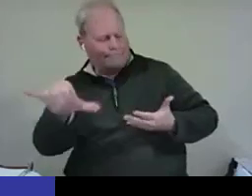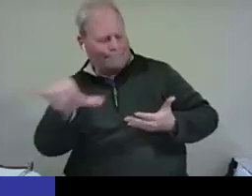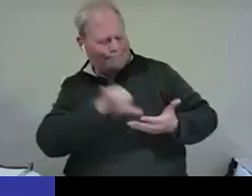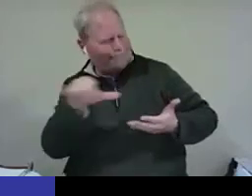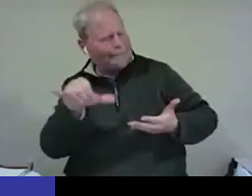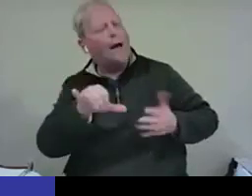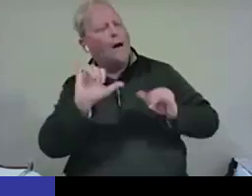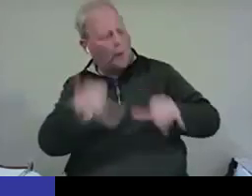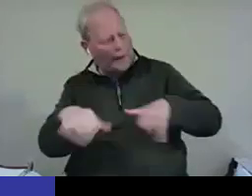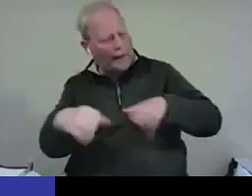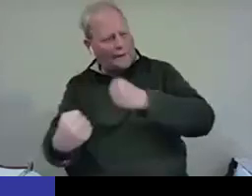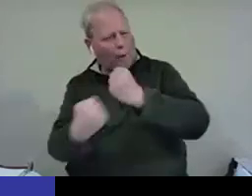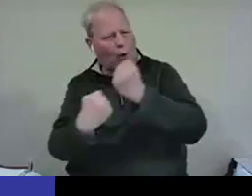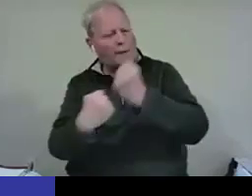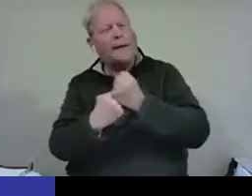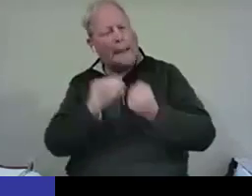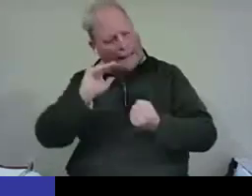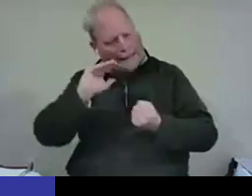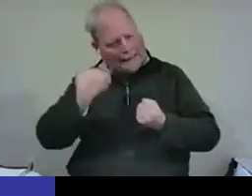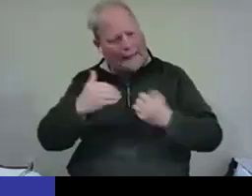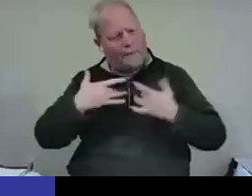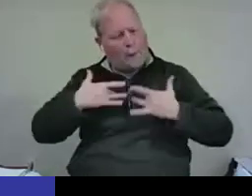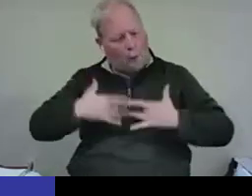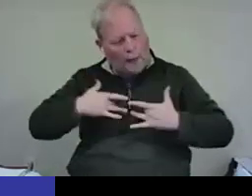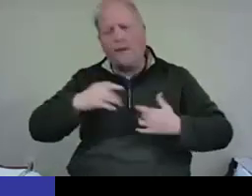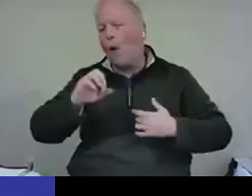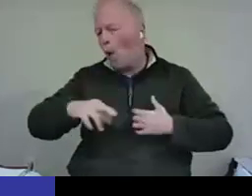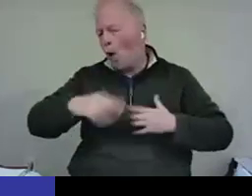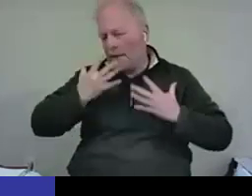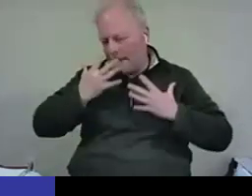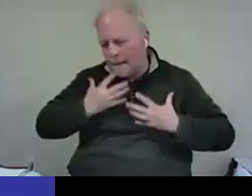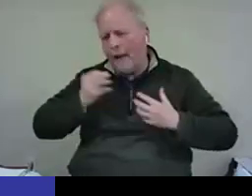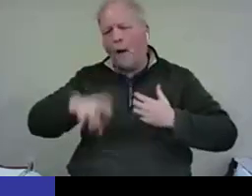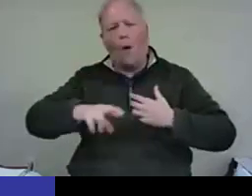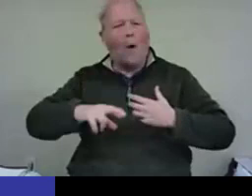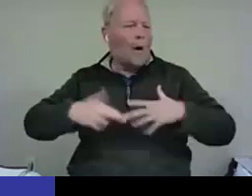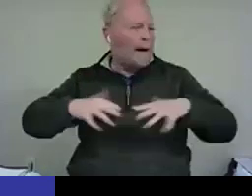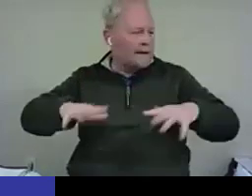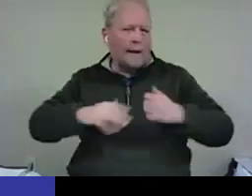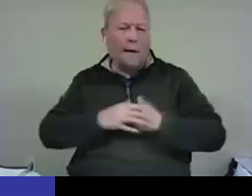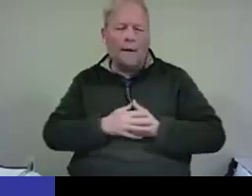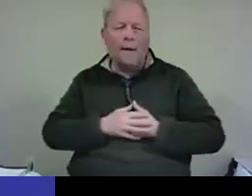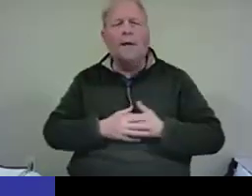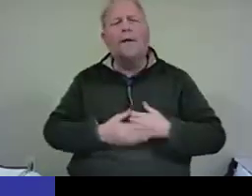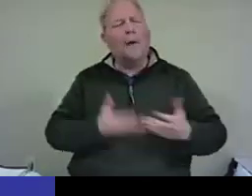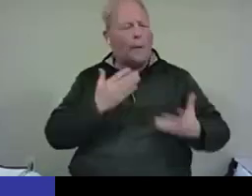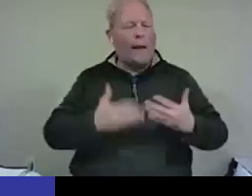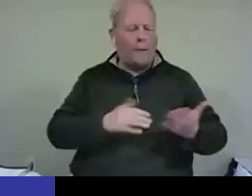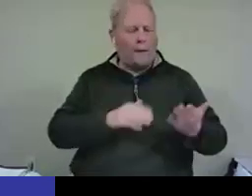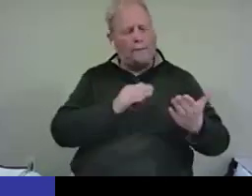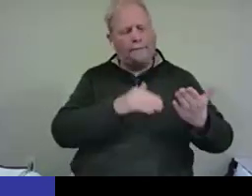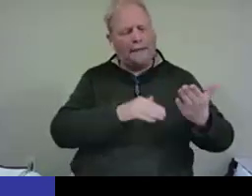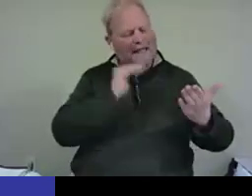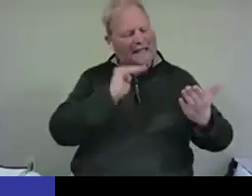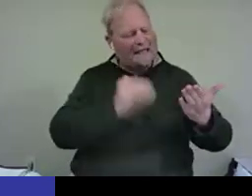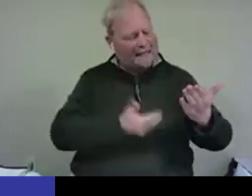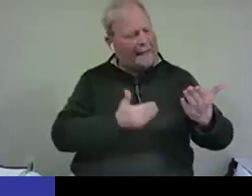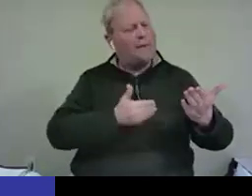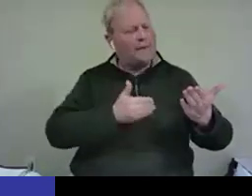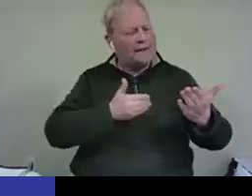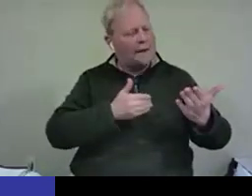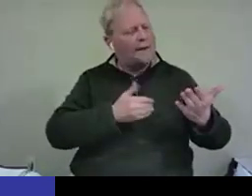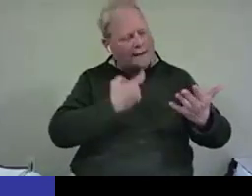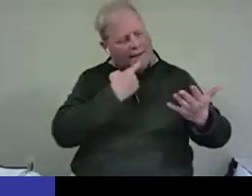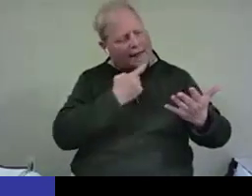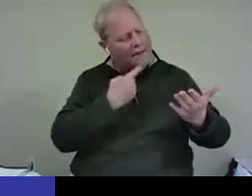depression, or anxiety. So you might see indicators of anxiety that are observable: nail biting,